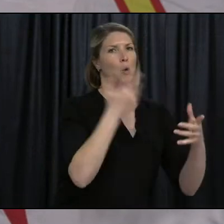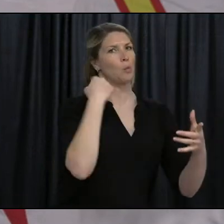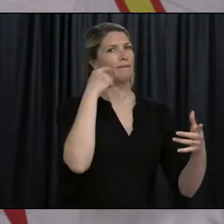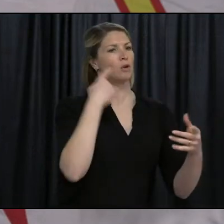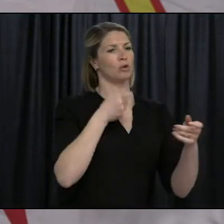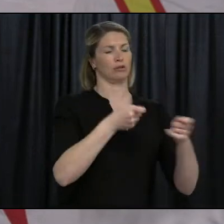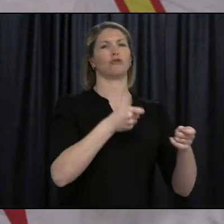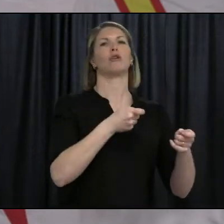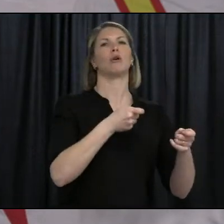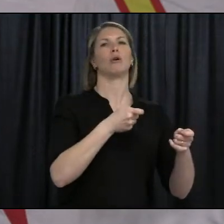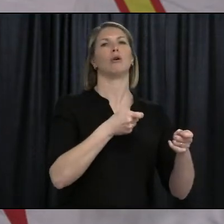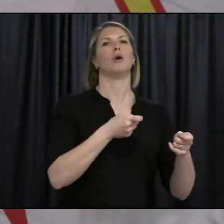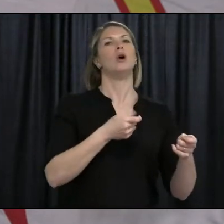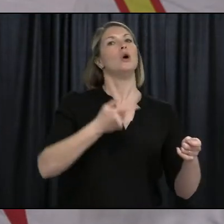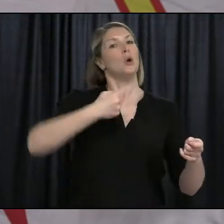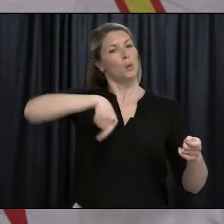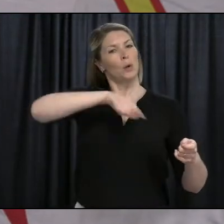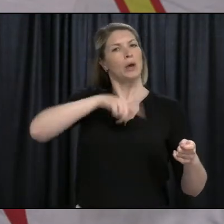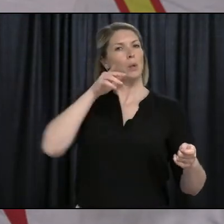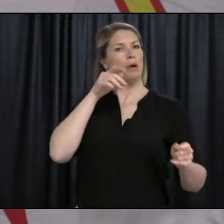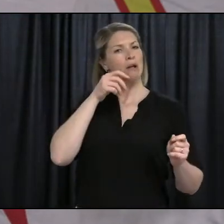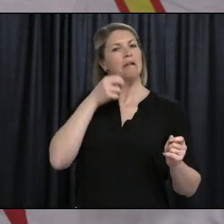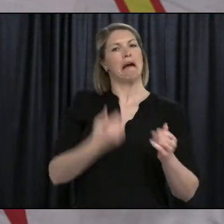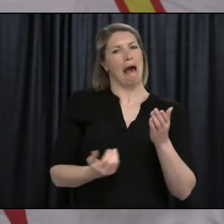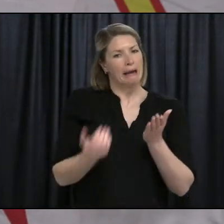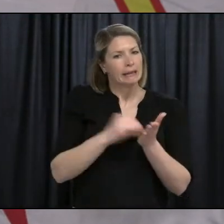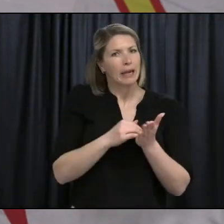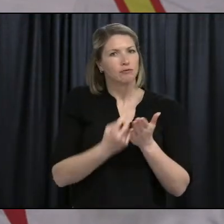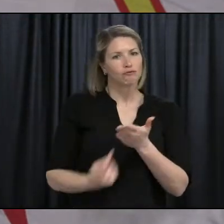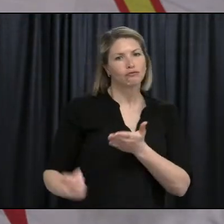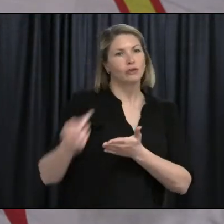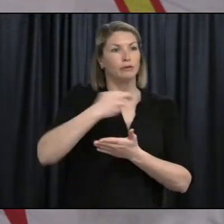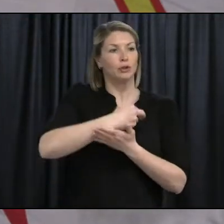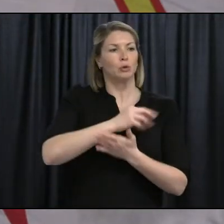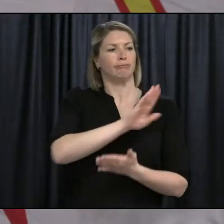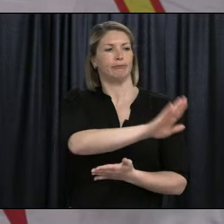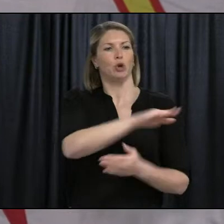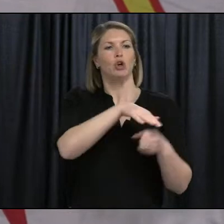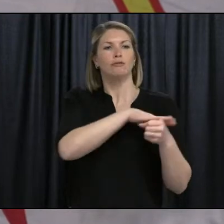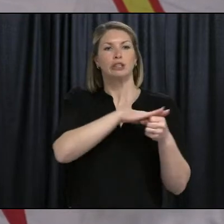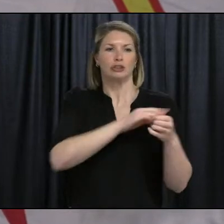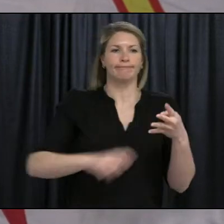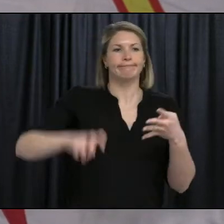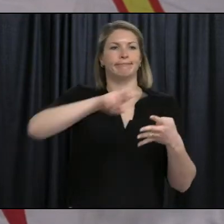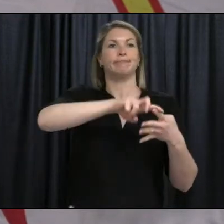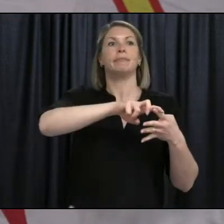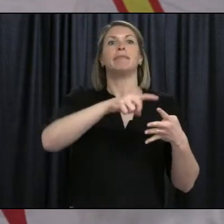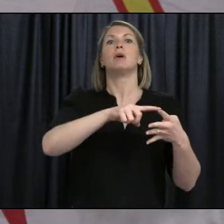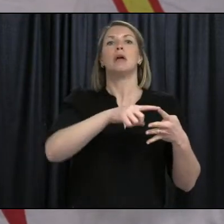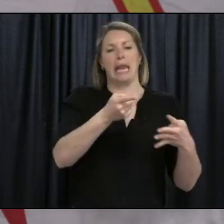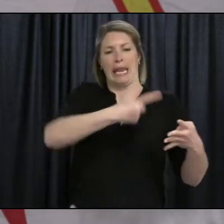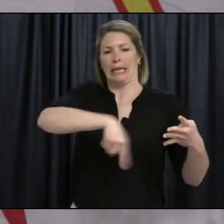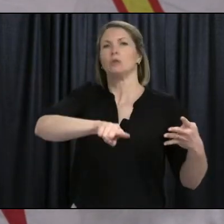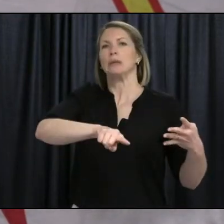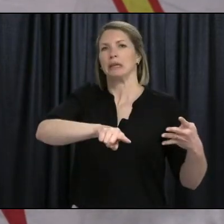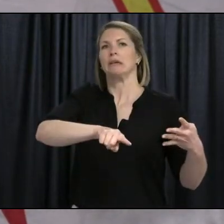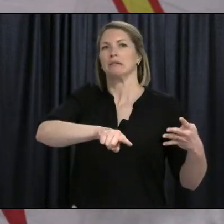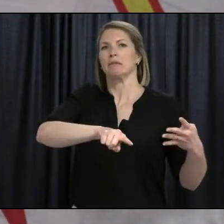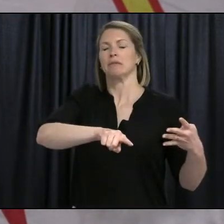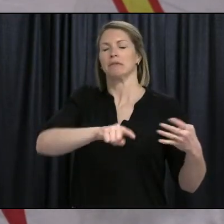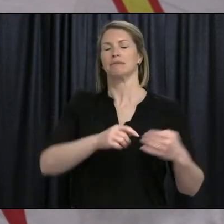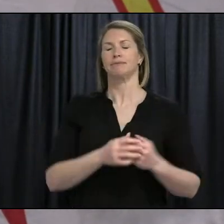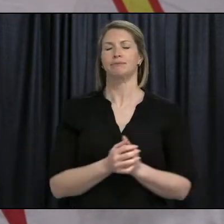will reevaluate this SMO in 1 week. Today, we are announcing new testing